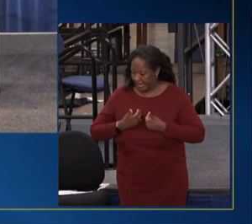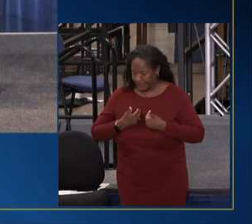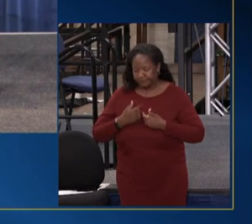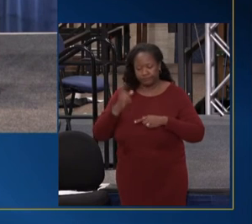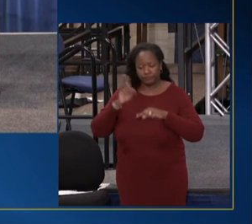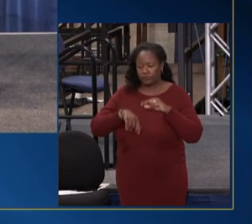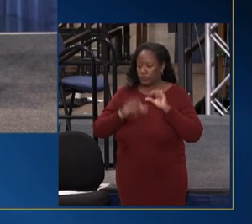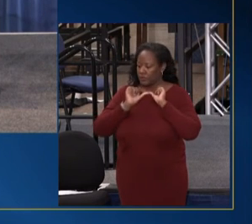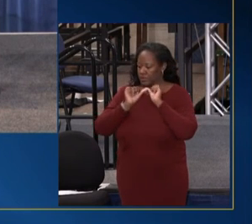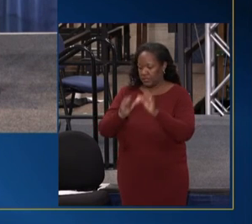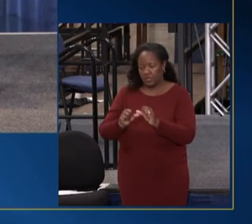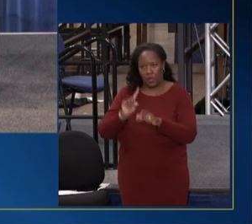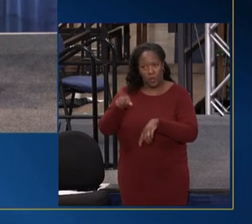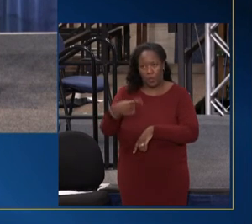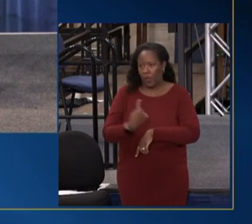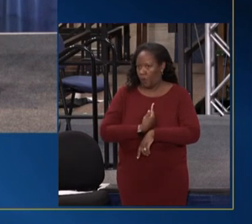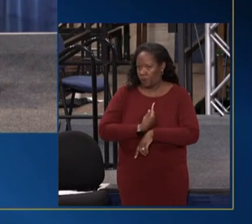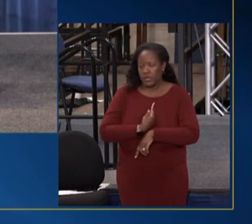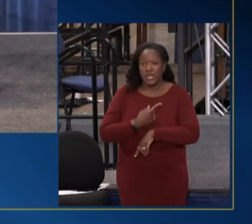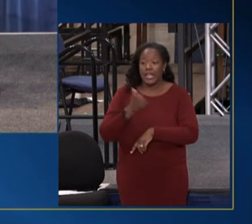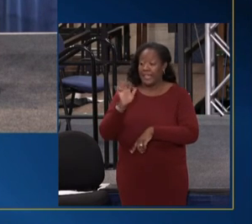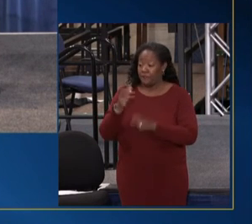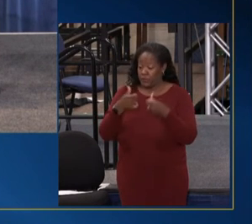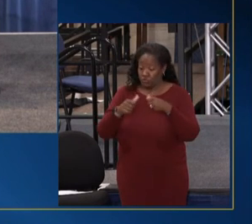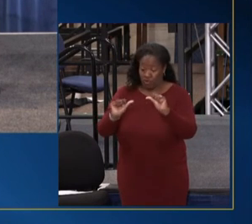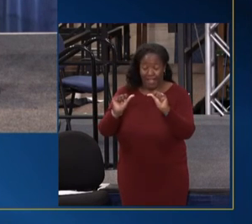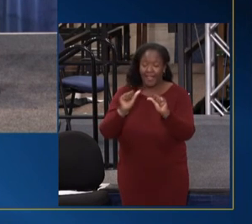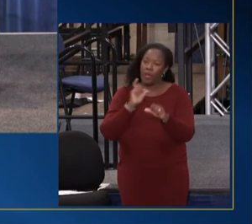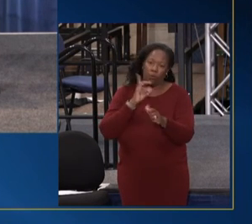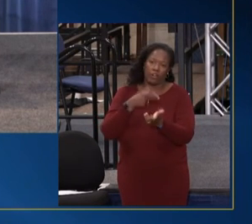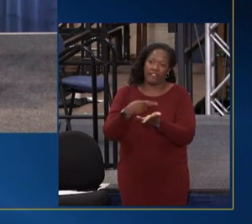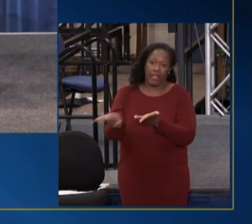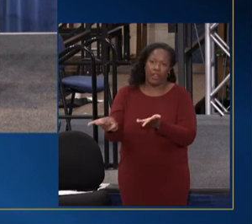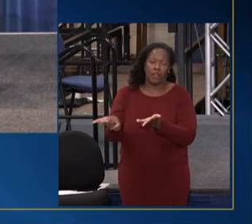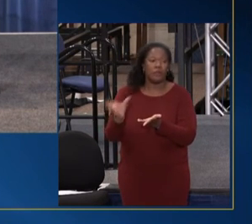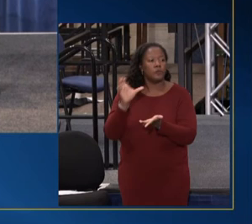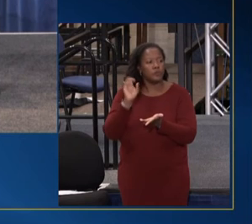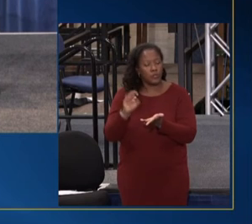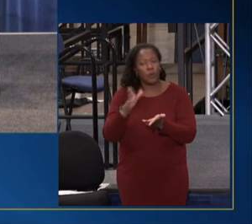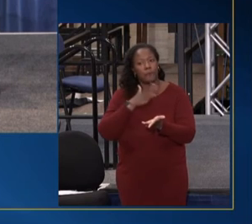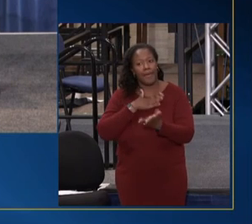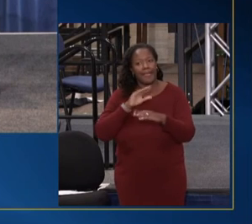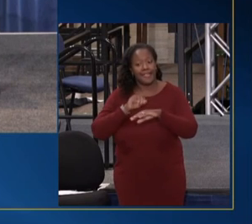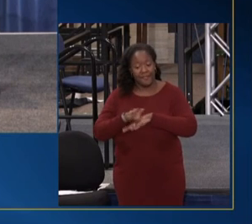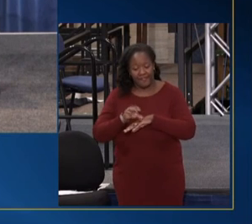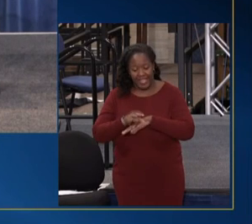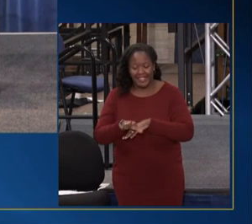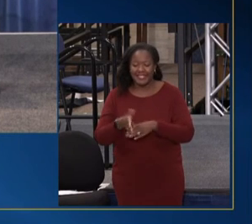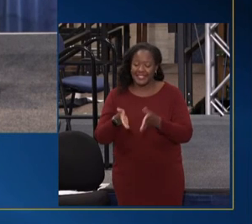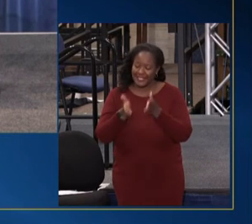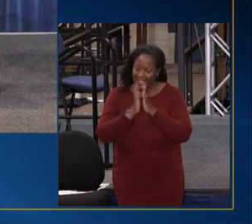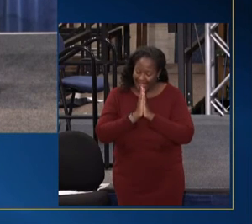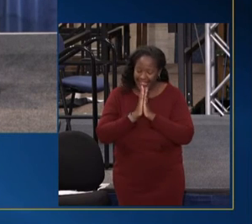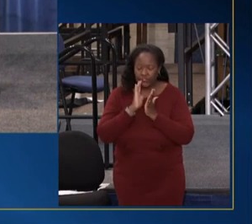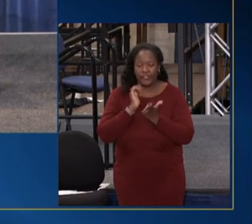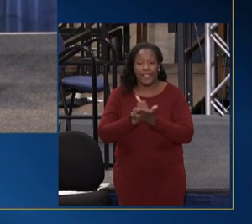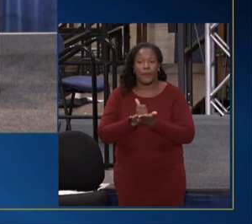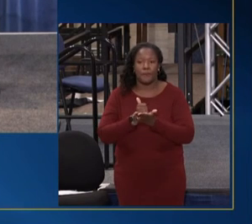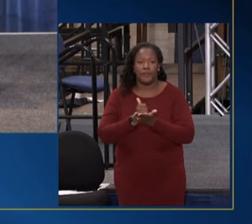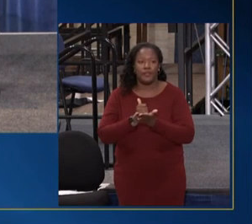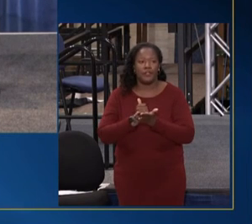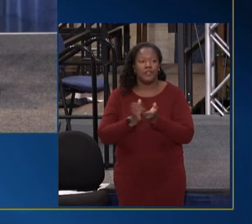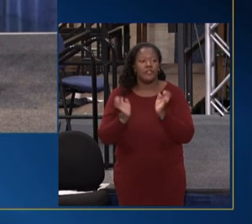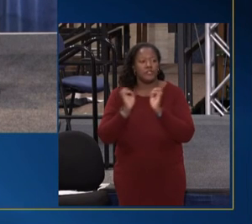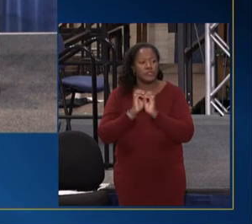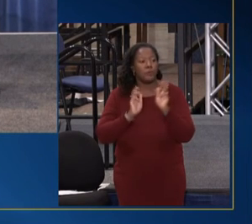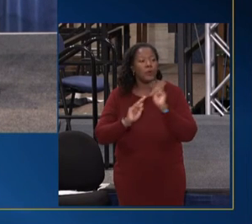alone, and trying to is a failing strategy. So my advice is ask for the help you need. There are more people out